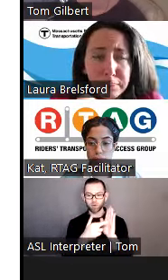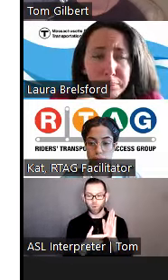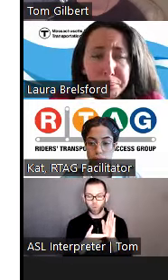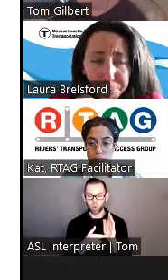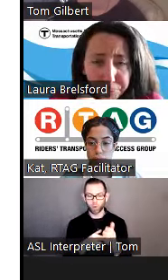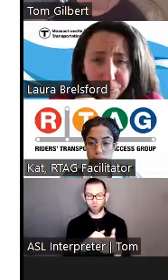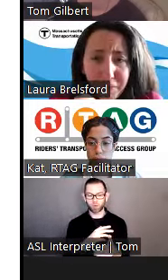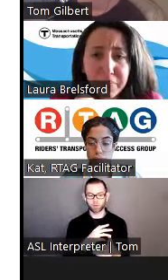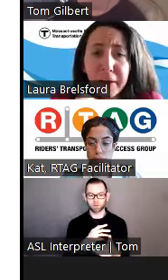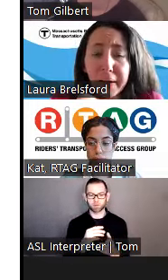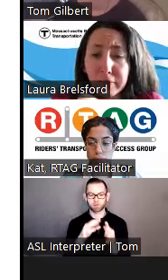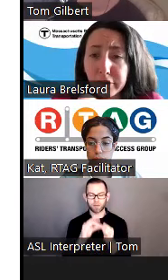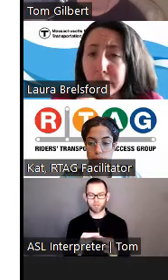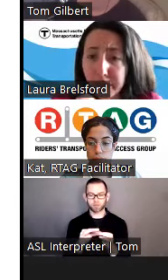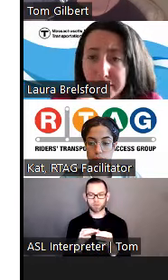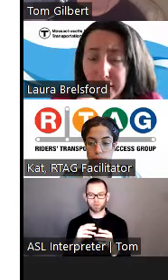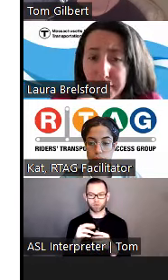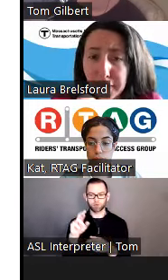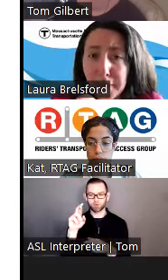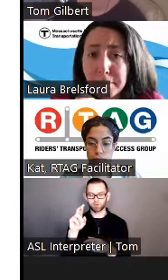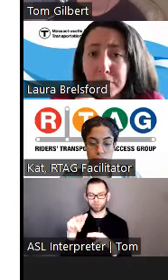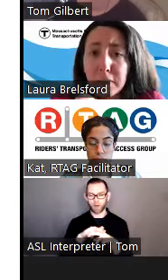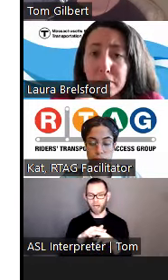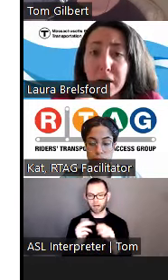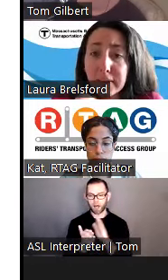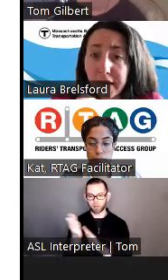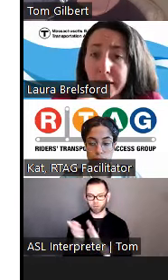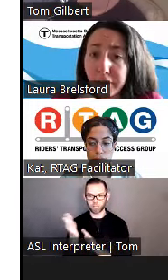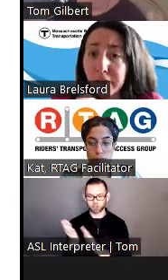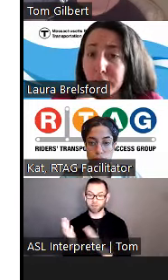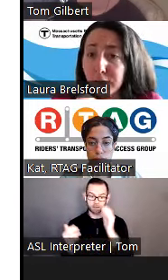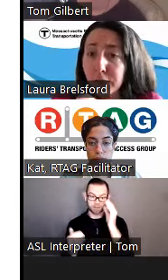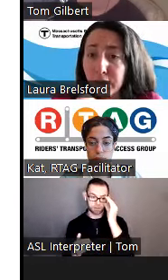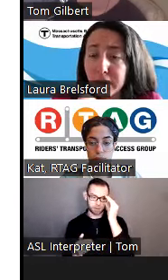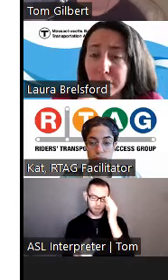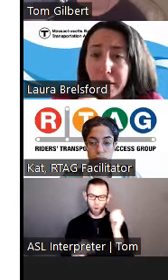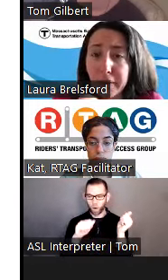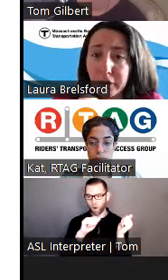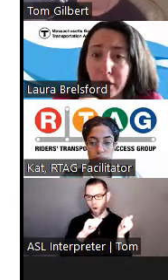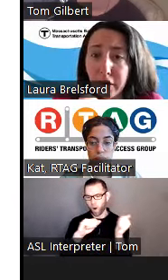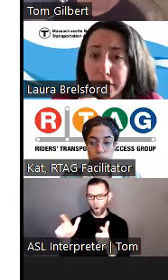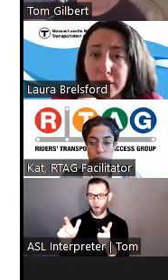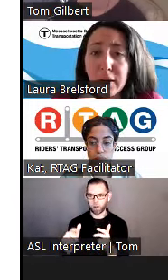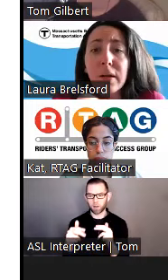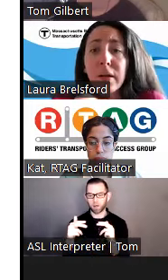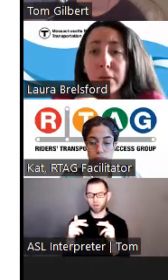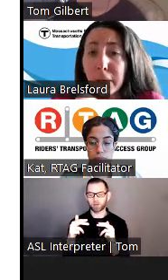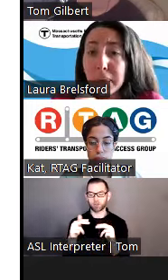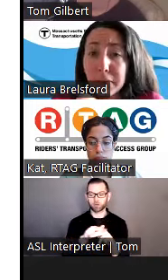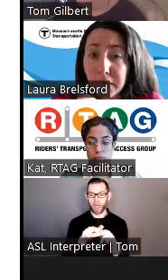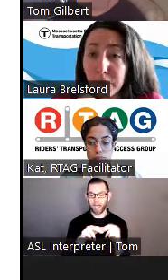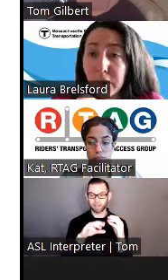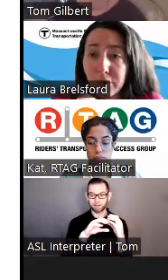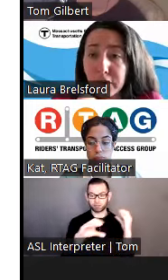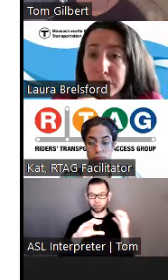operations that every train set must have a fully compliant car. That